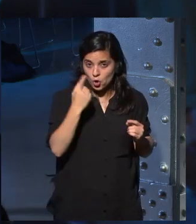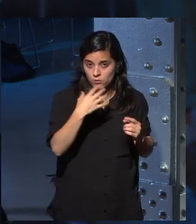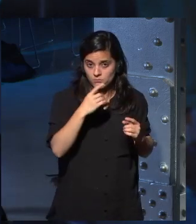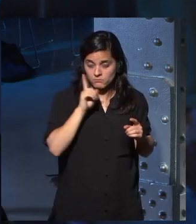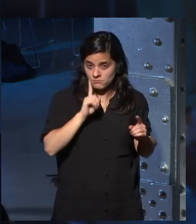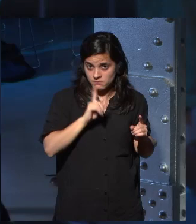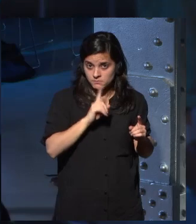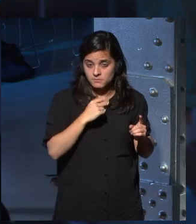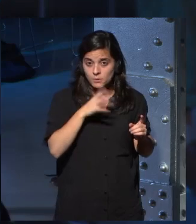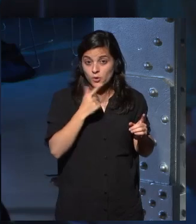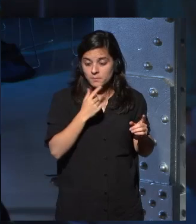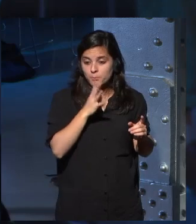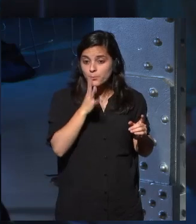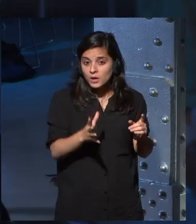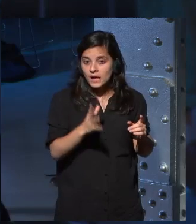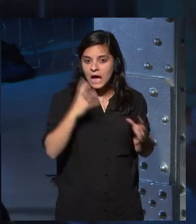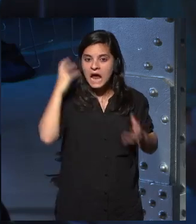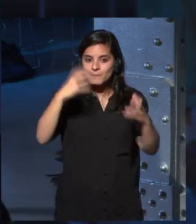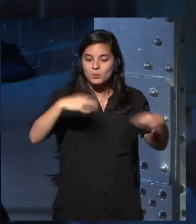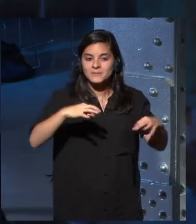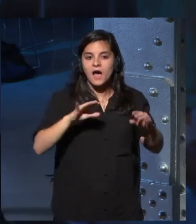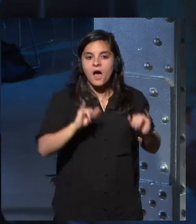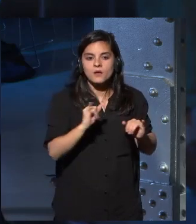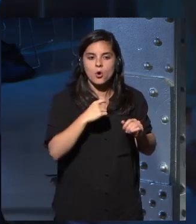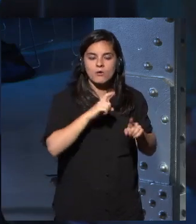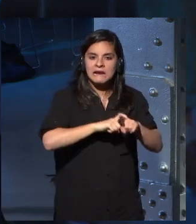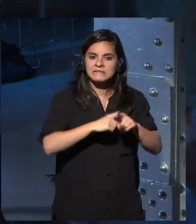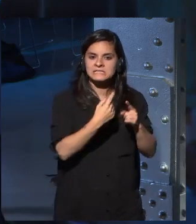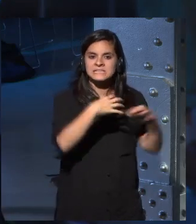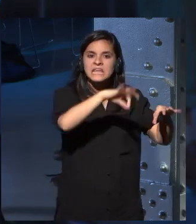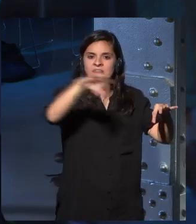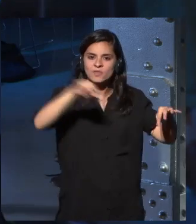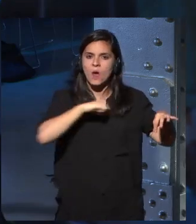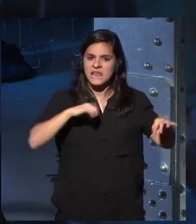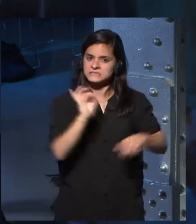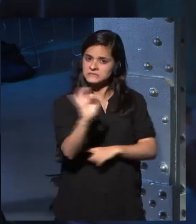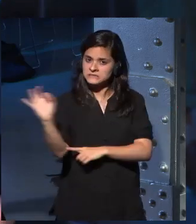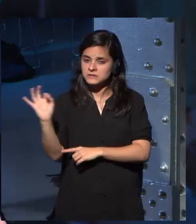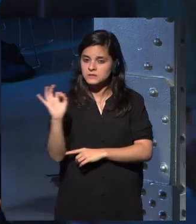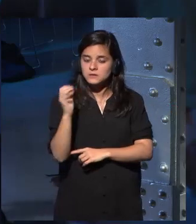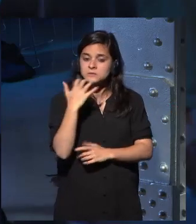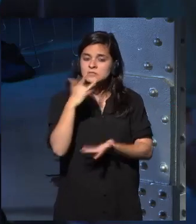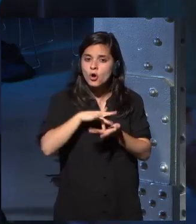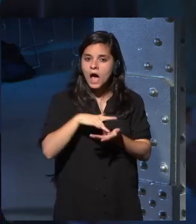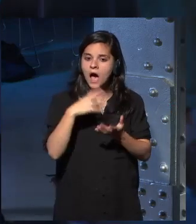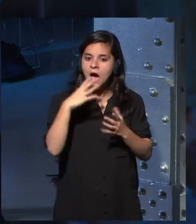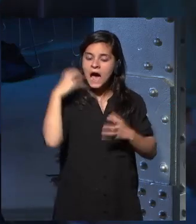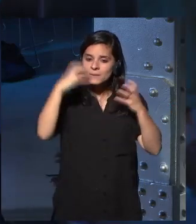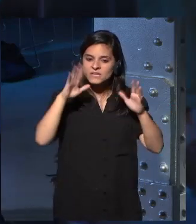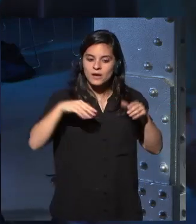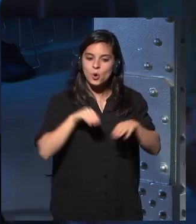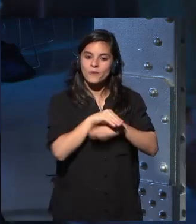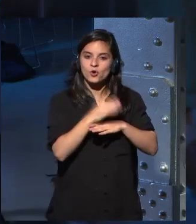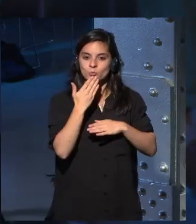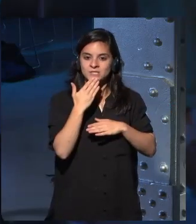individual traits. And if the animal is treated as a pet, is usually encouraged to express these